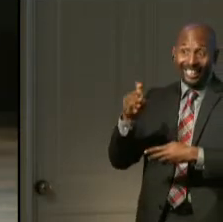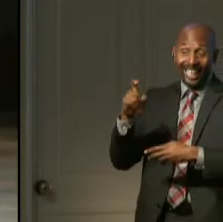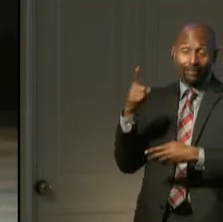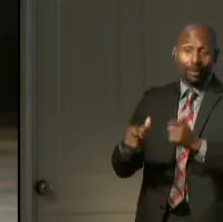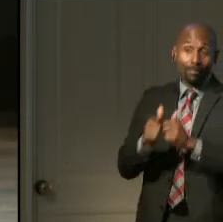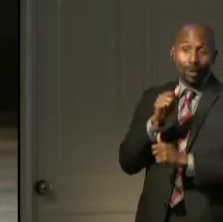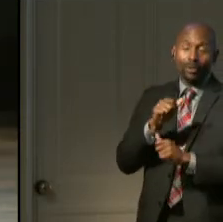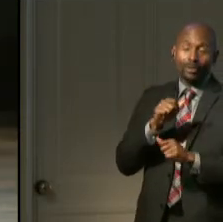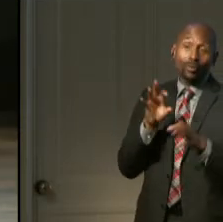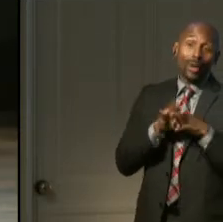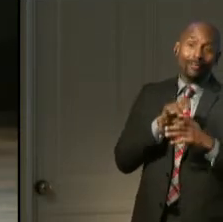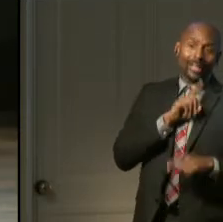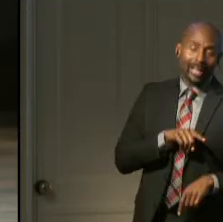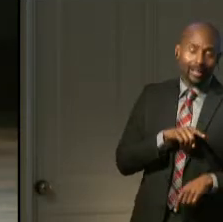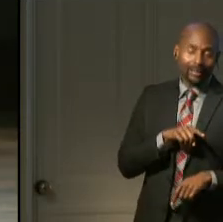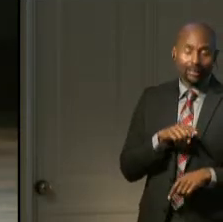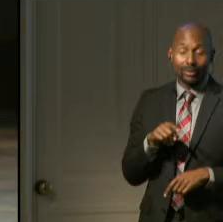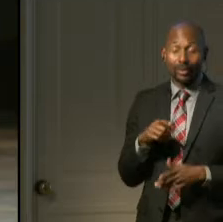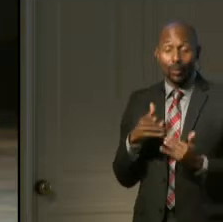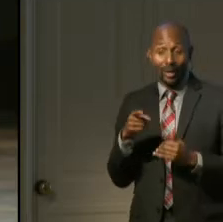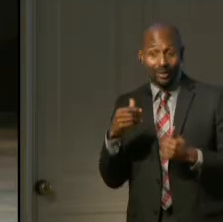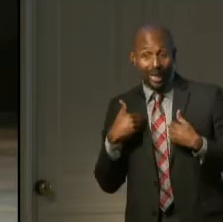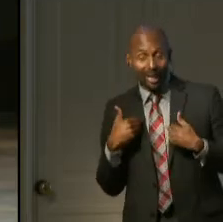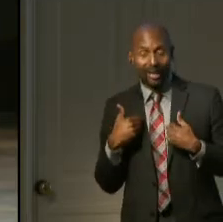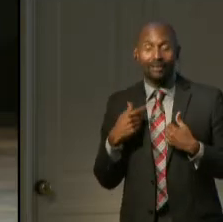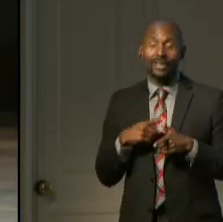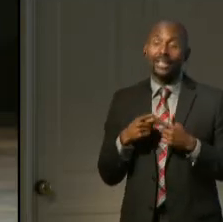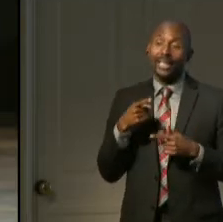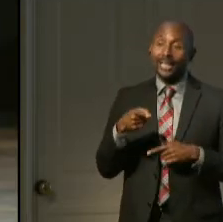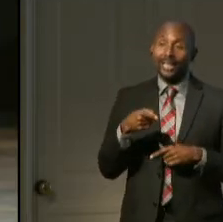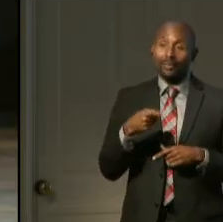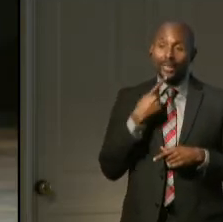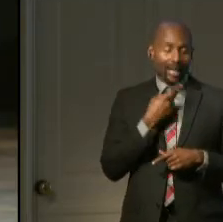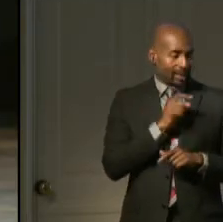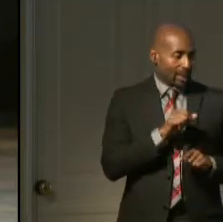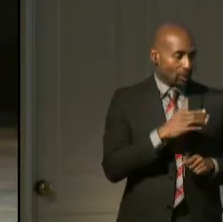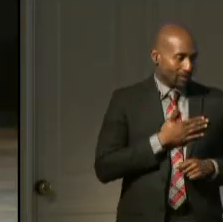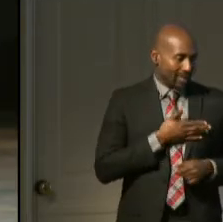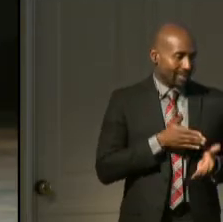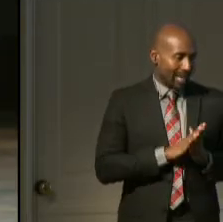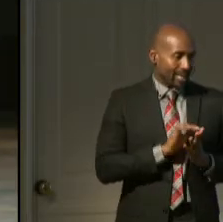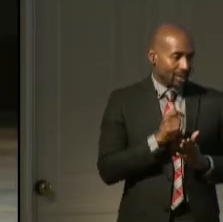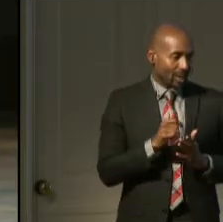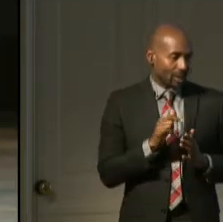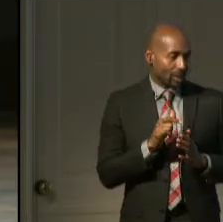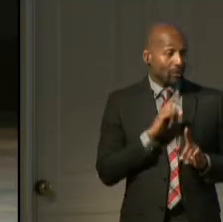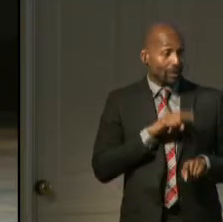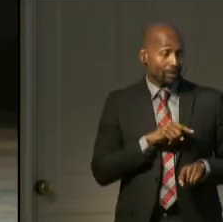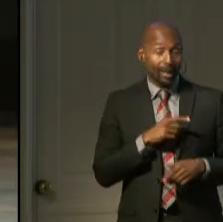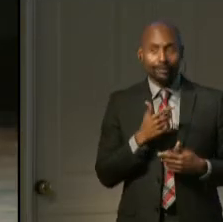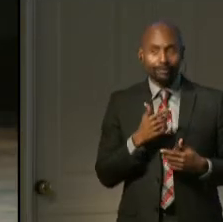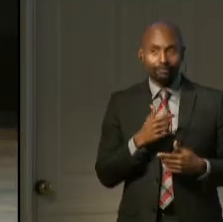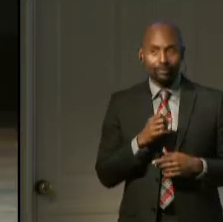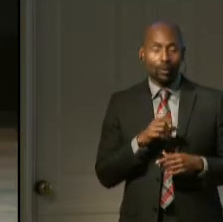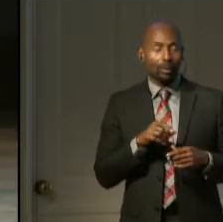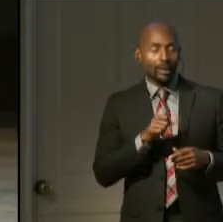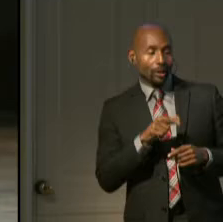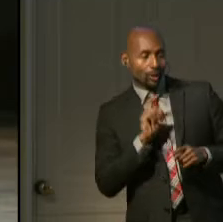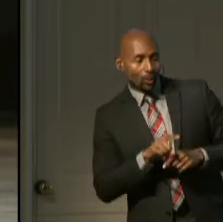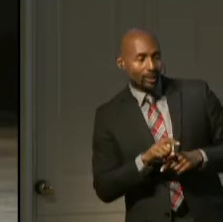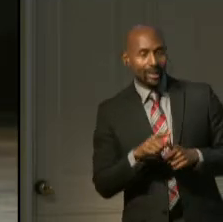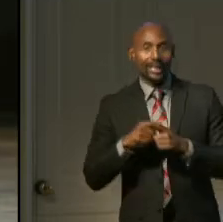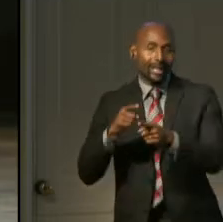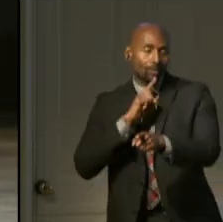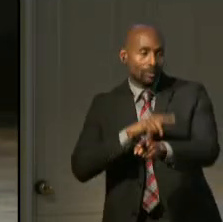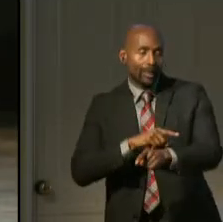some kind of like, well, could you please ask another question response? And it's not a completely natural interaction that you get, but every so often